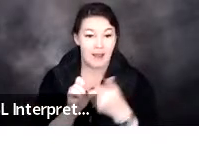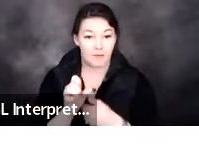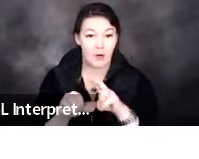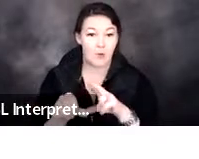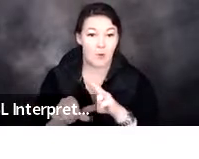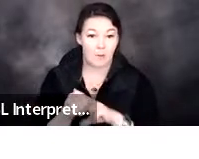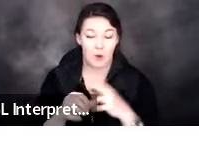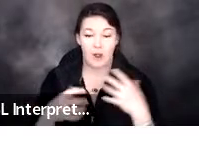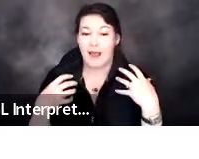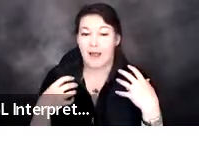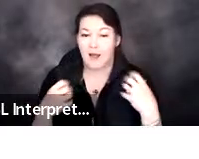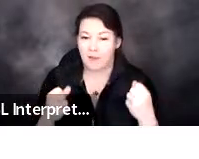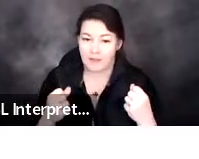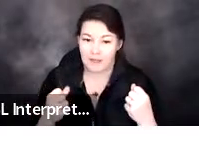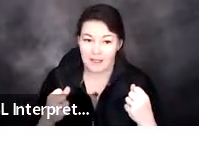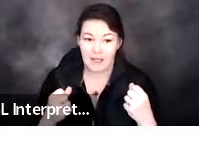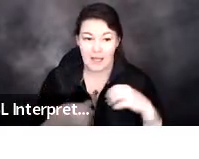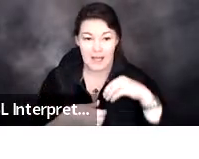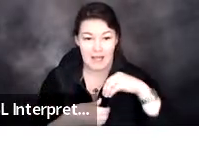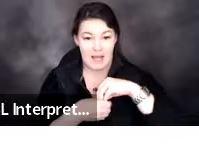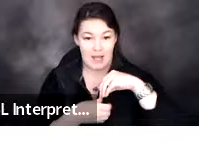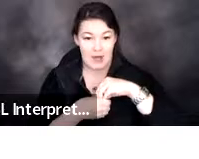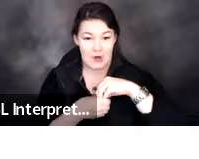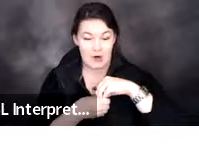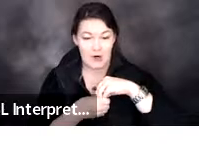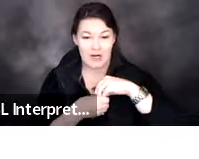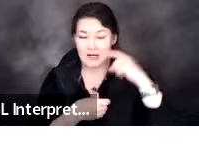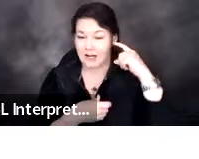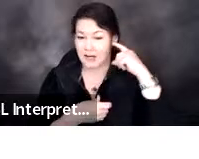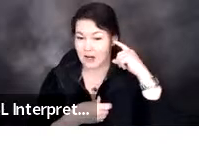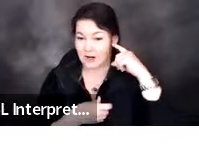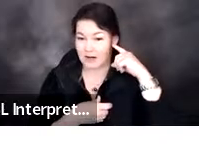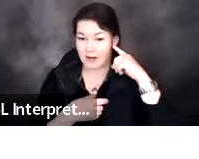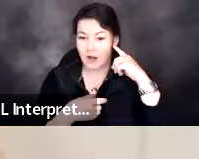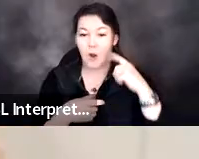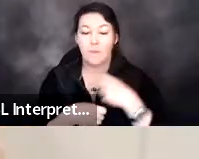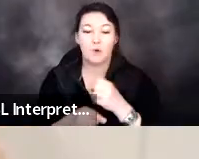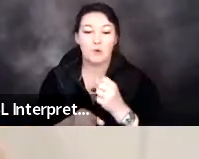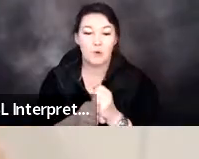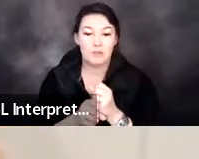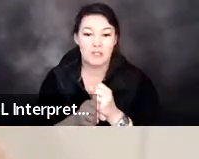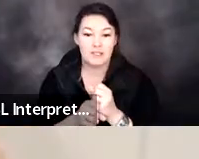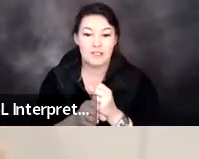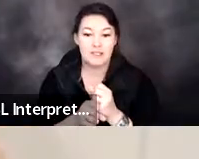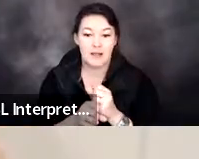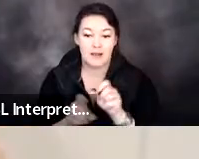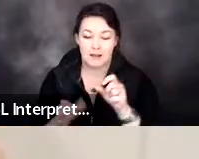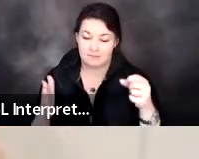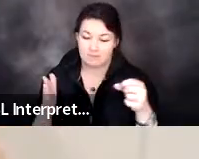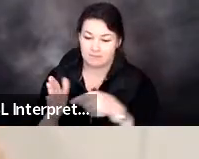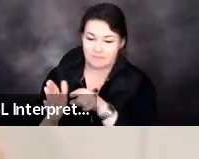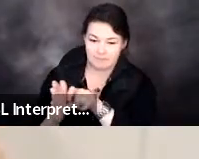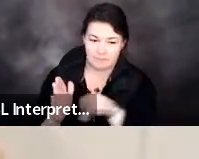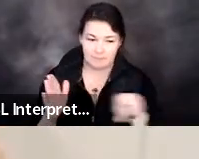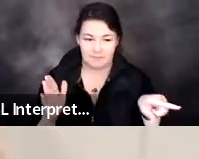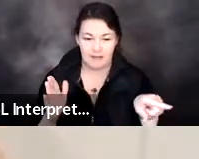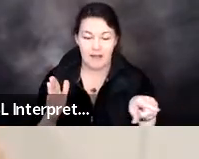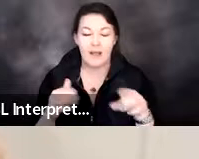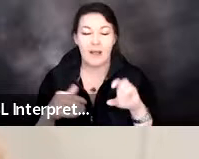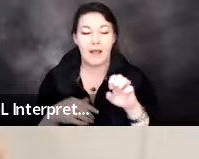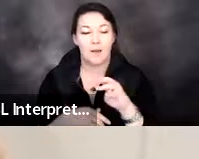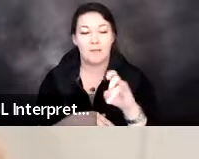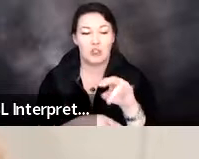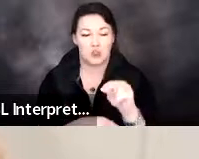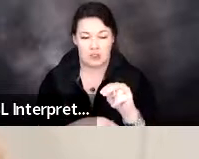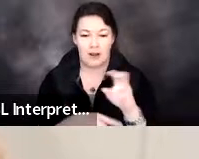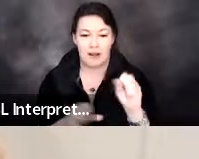healthy inner ear produces an emission that can be recorded in this way. So let's look at a video of an actual